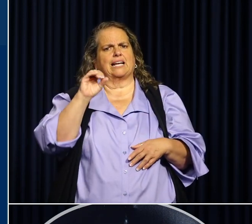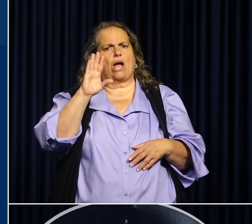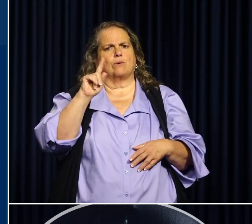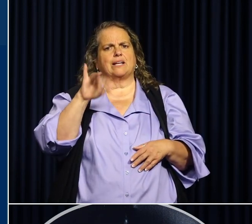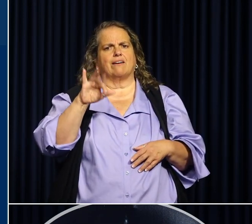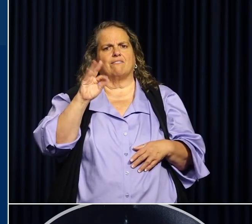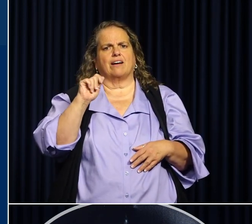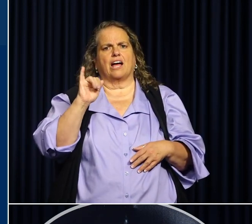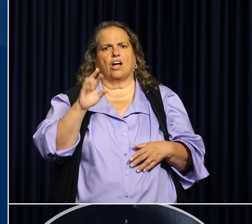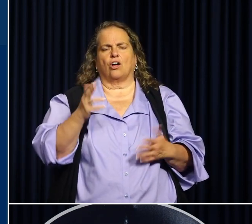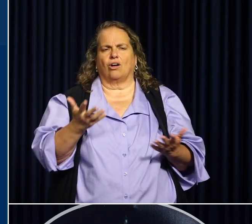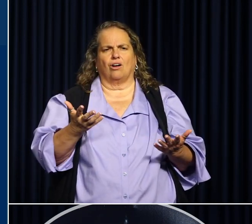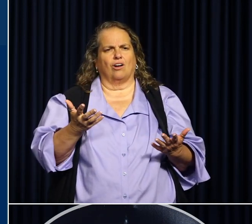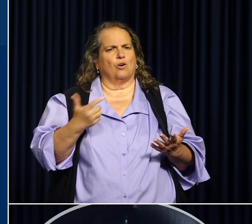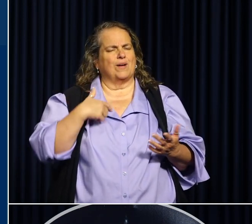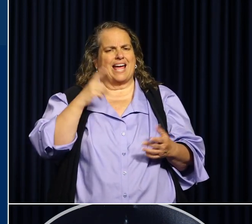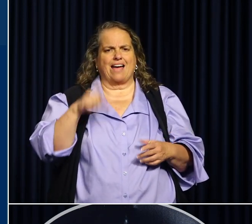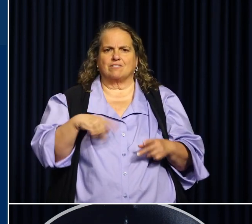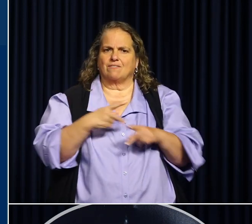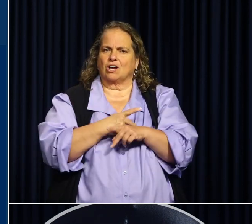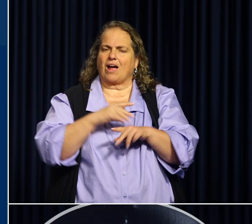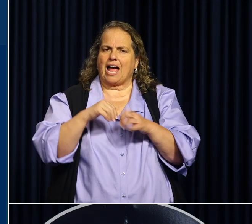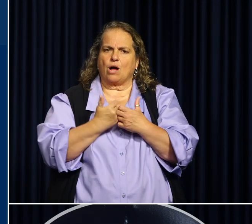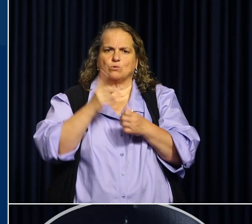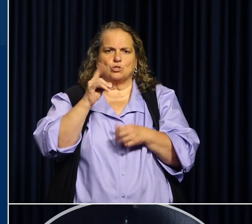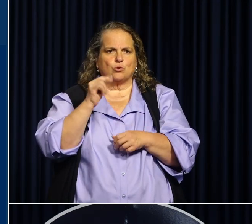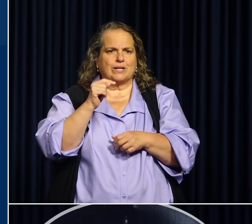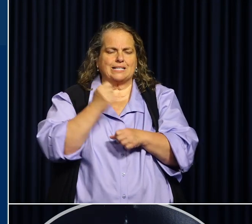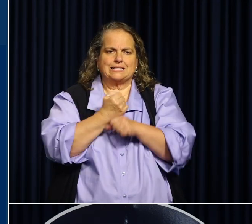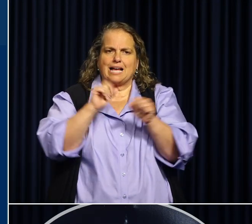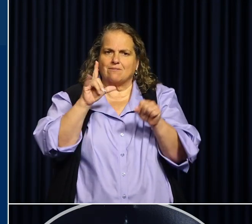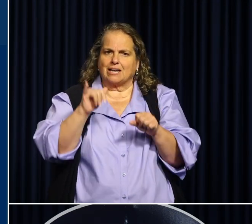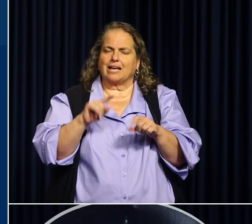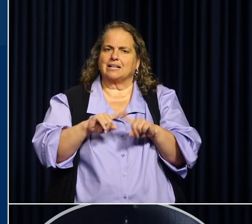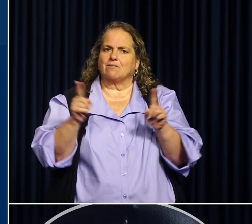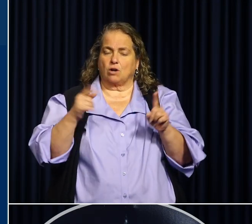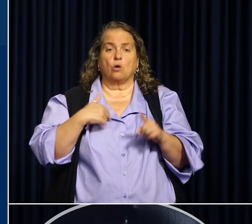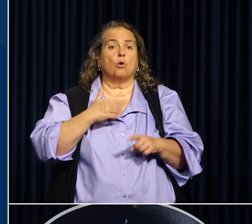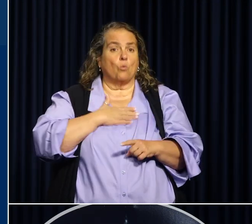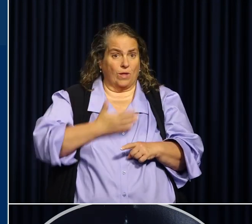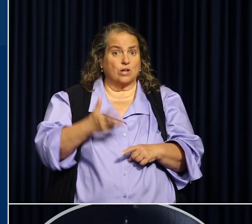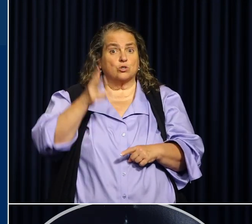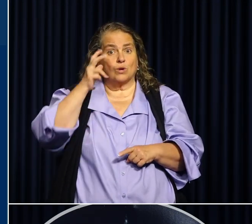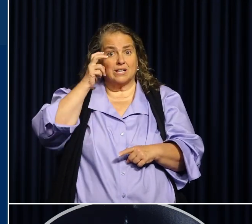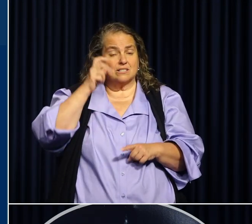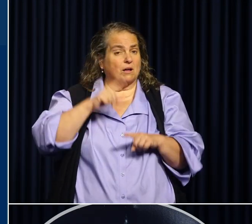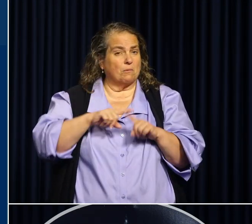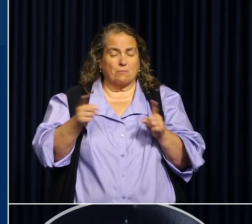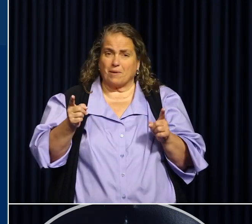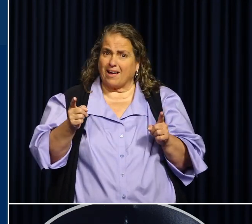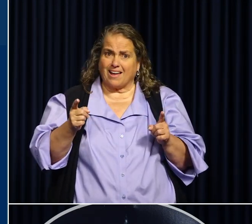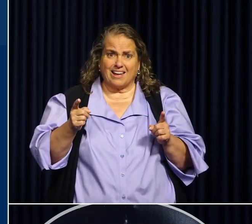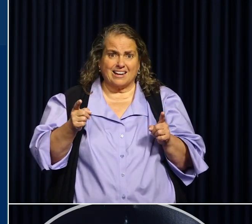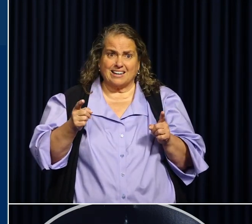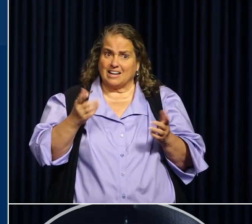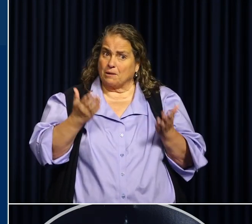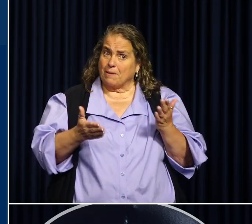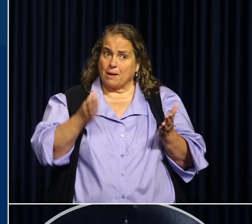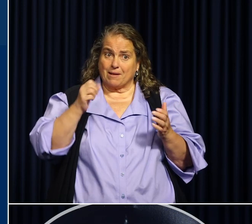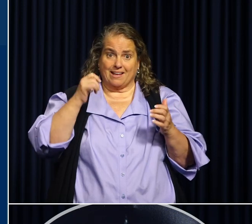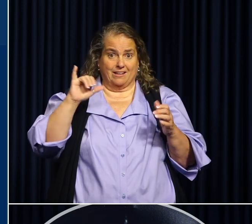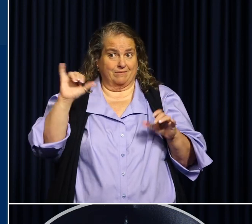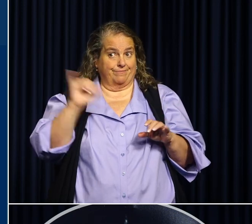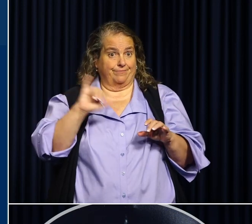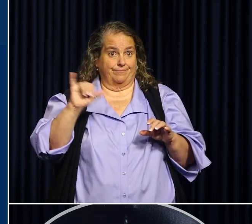unless we can figure out a way to do it really safely and differently, and we're willing to listen to that. But on a county level might be that big parade